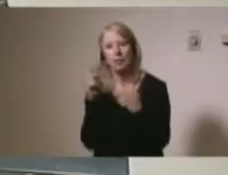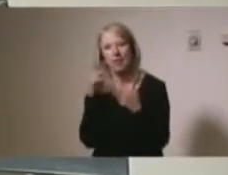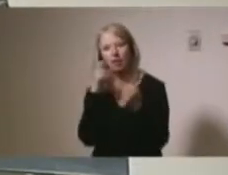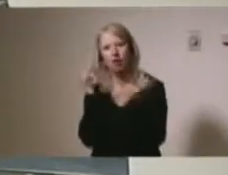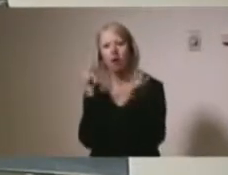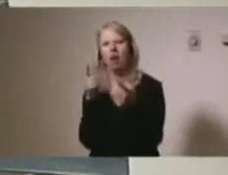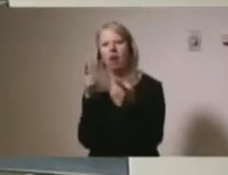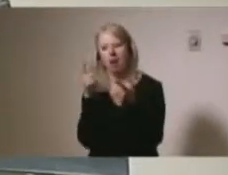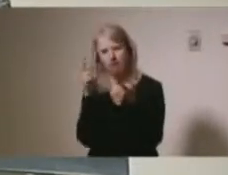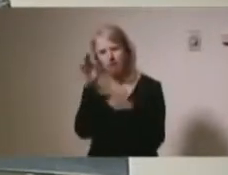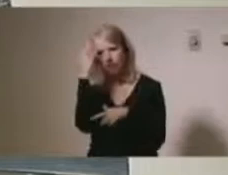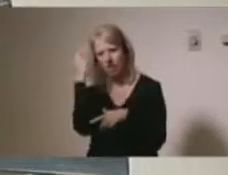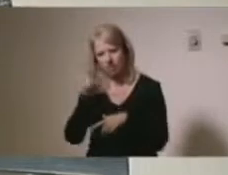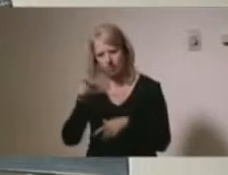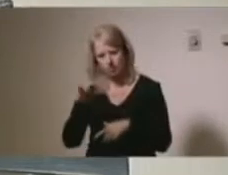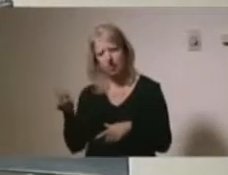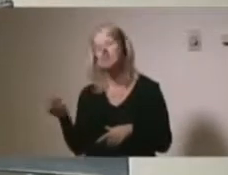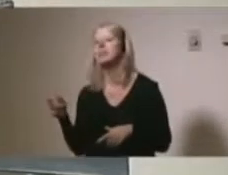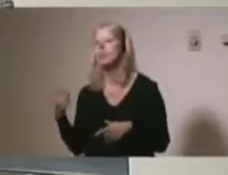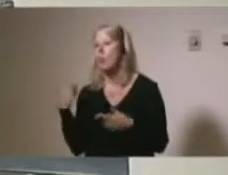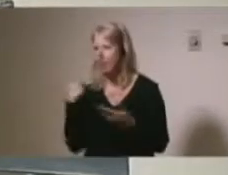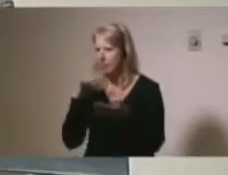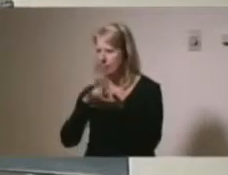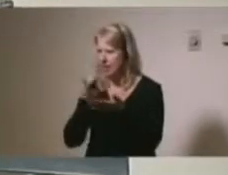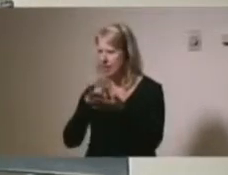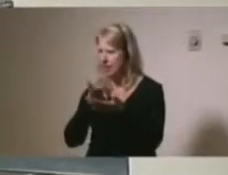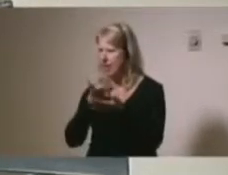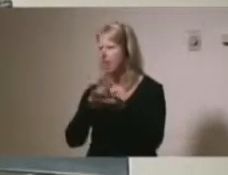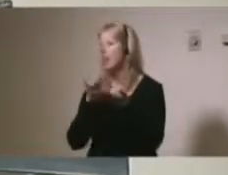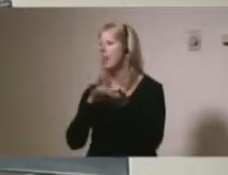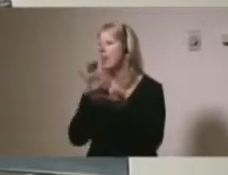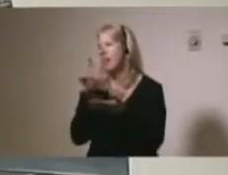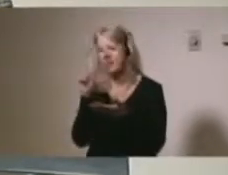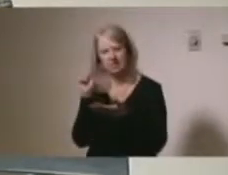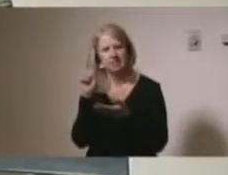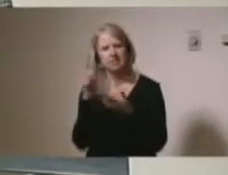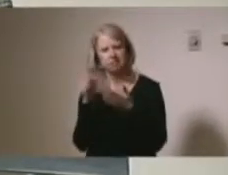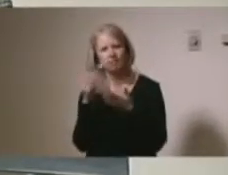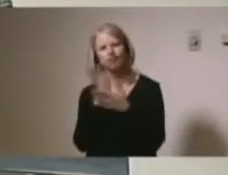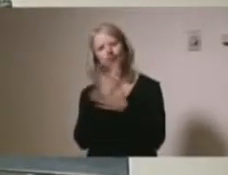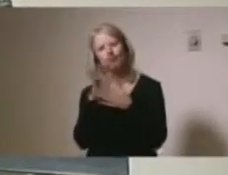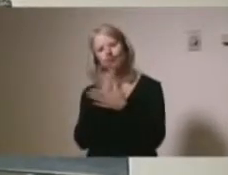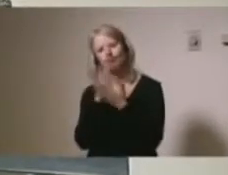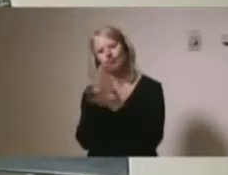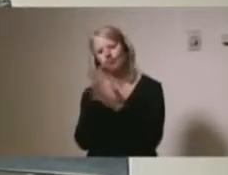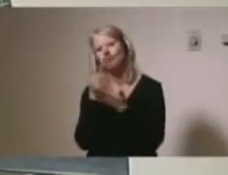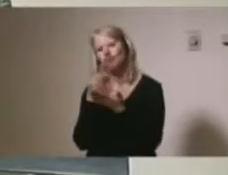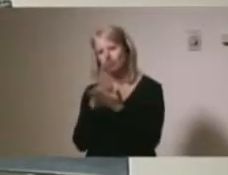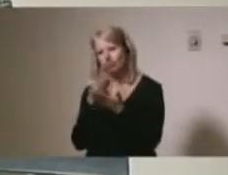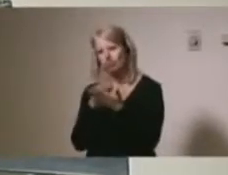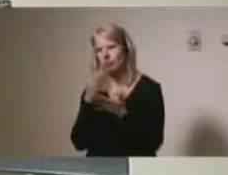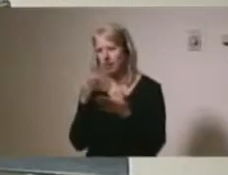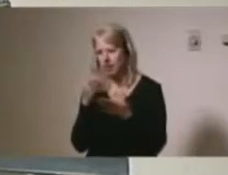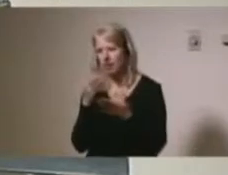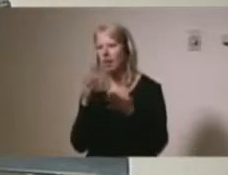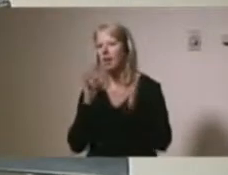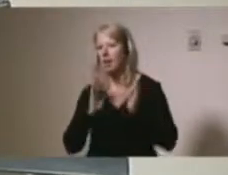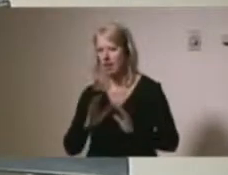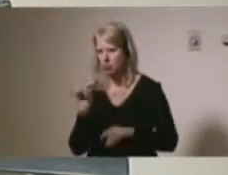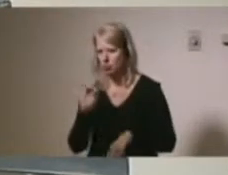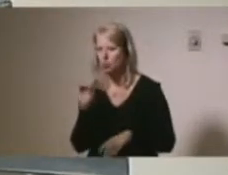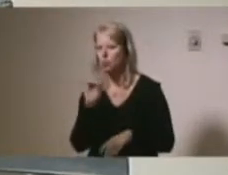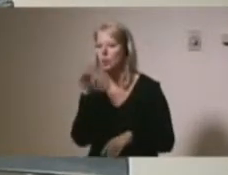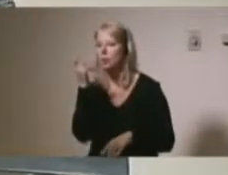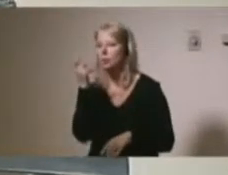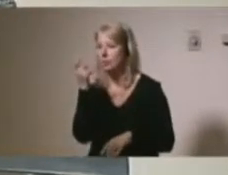French citizens. We also have middle-class customers, and the basis of our clients was